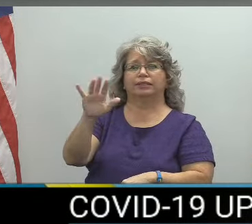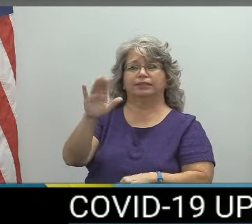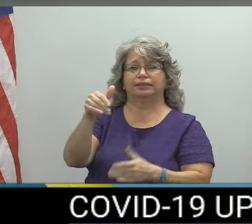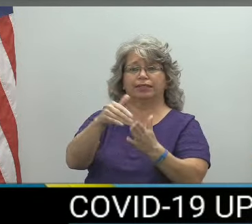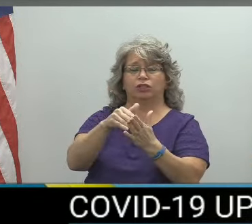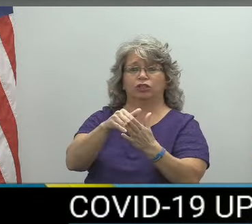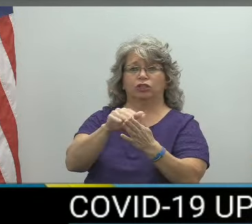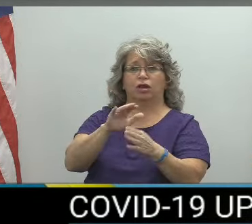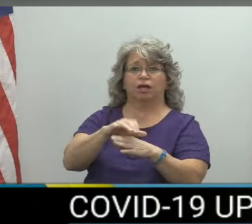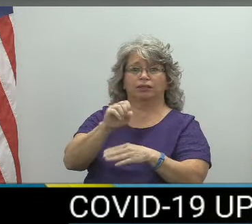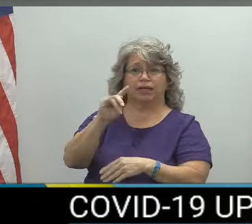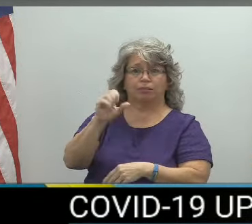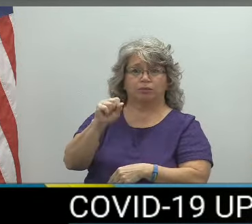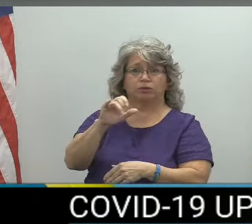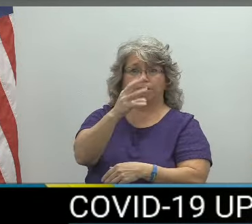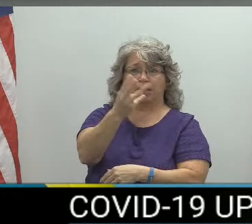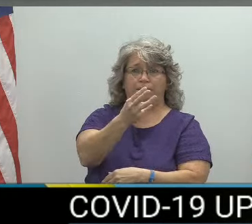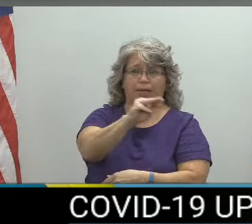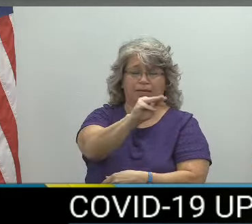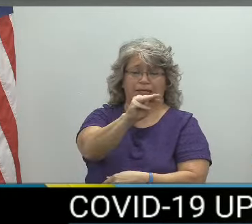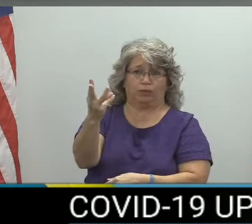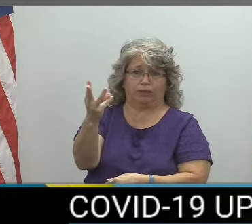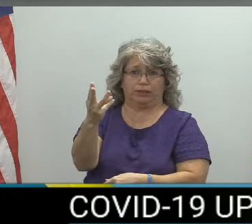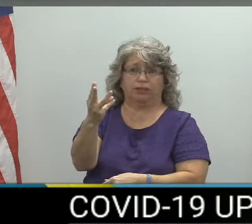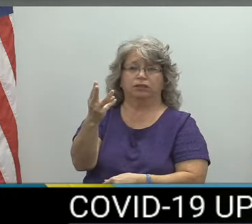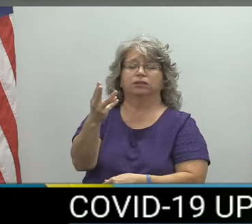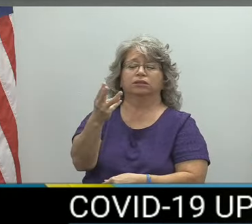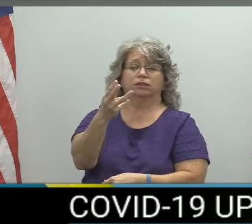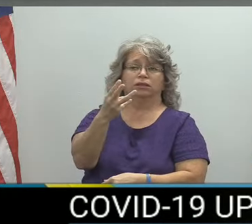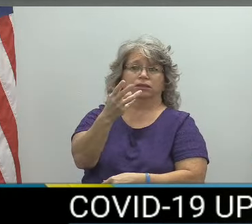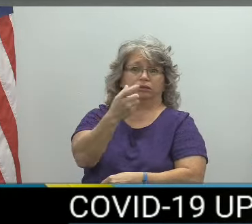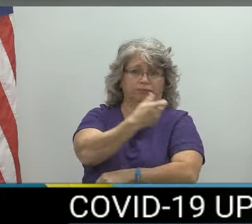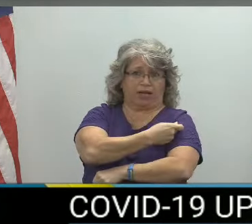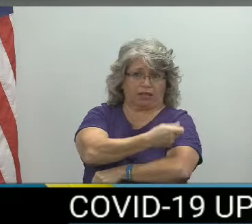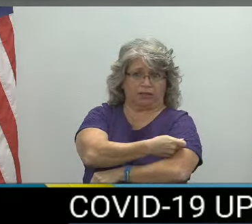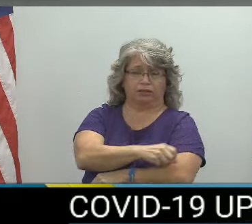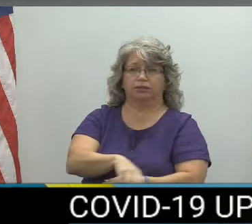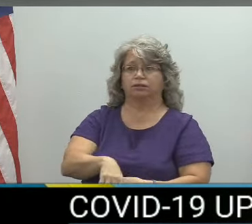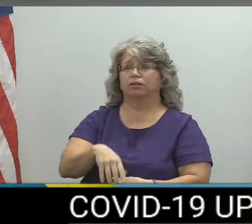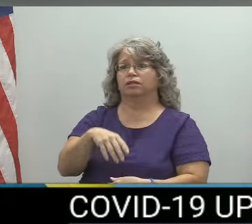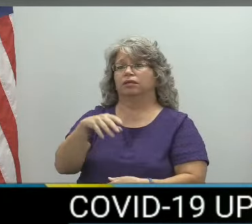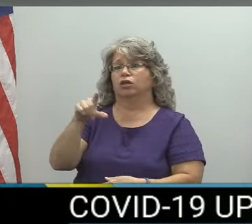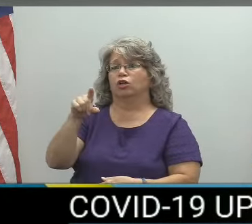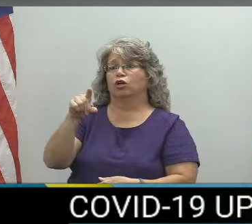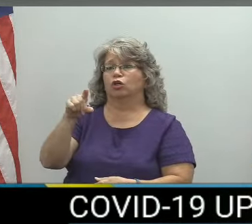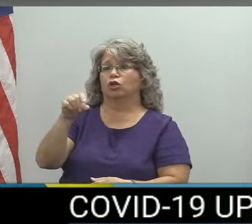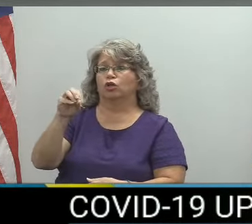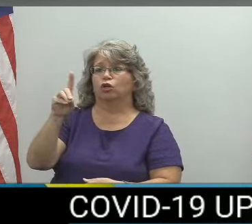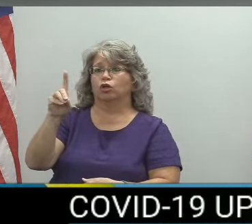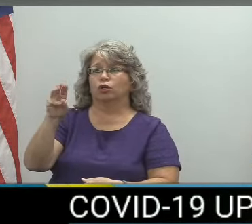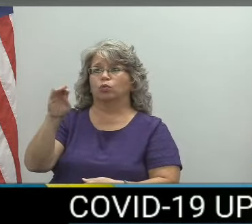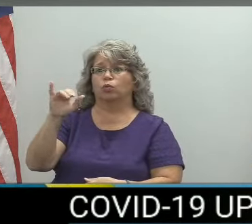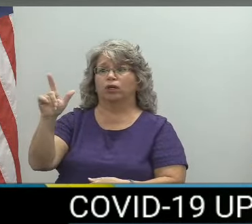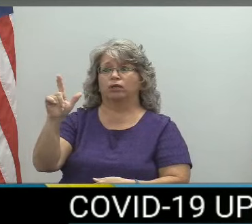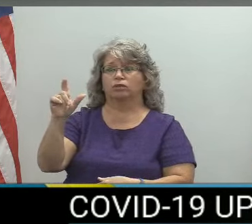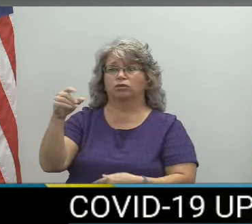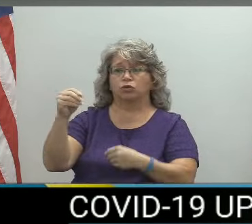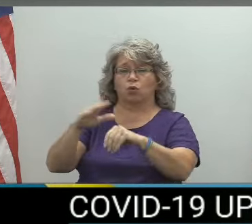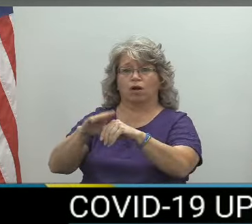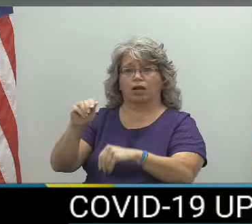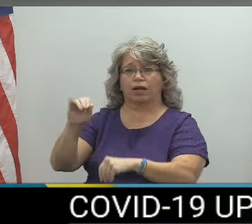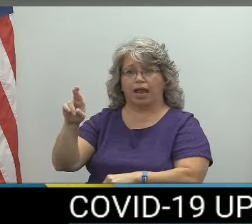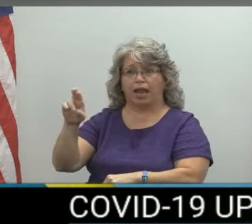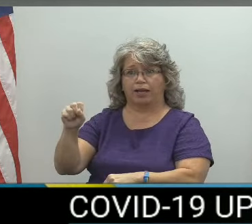then we have a Goodwill store that we're at on Air Street, and that's Tuesdays and Thursdays. And then we have FIAS parking lot